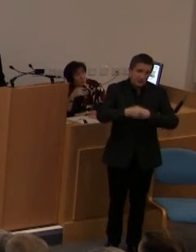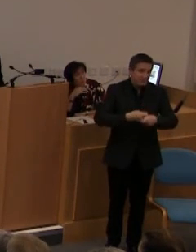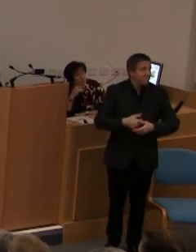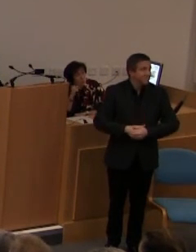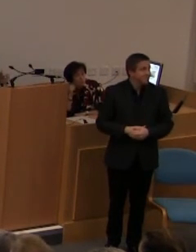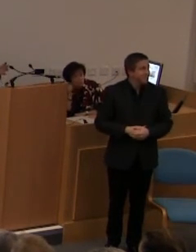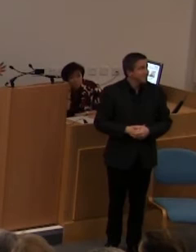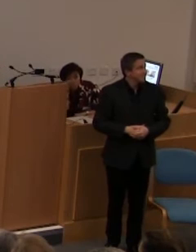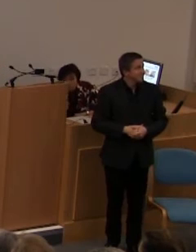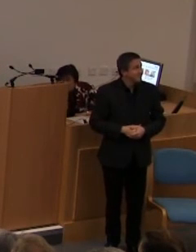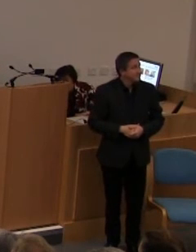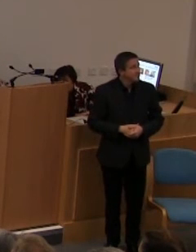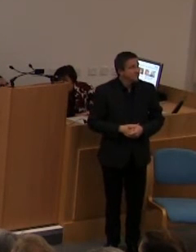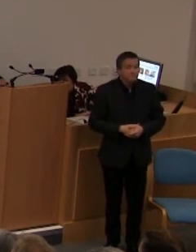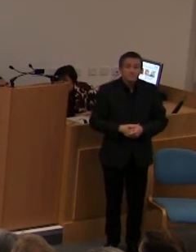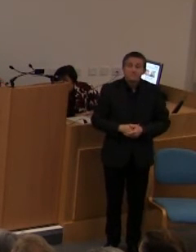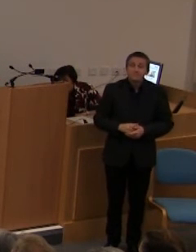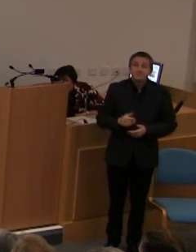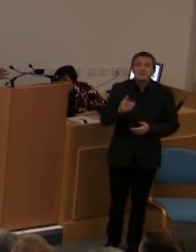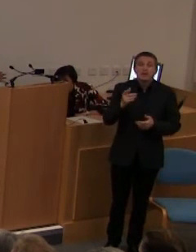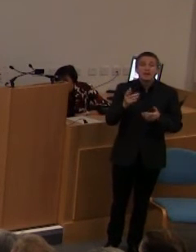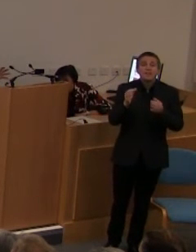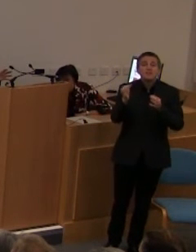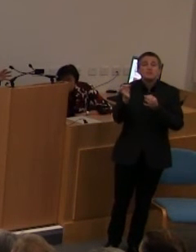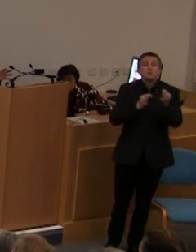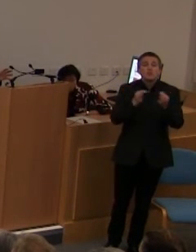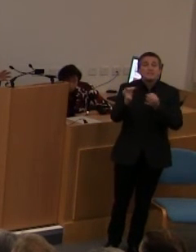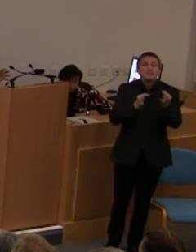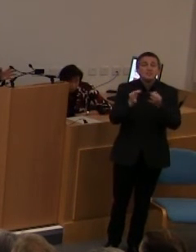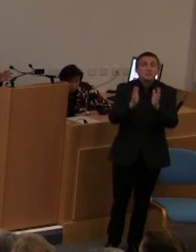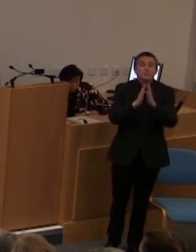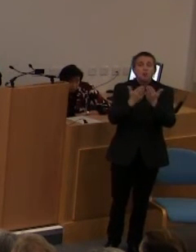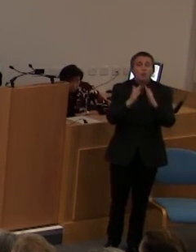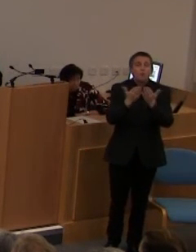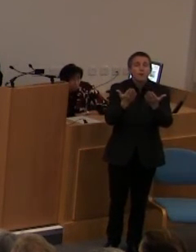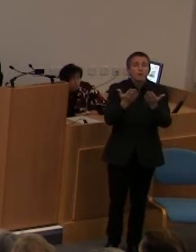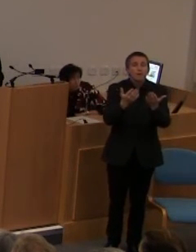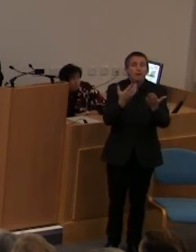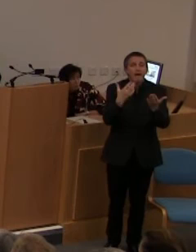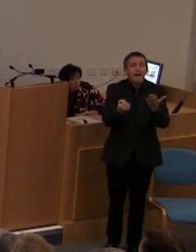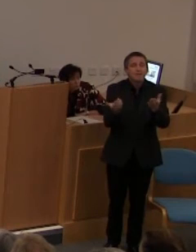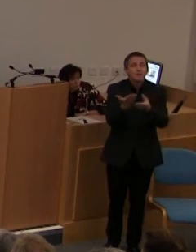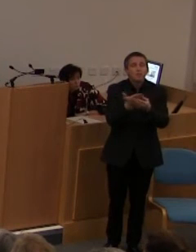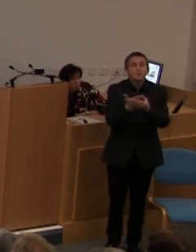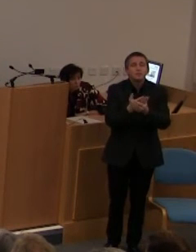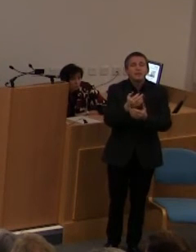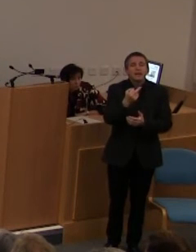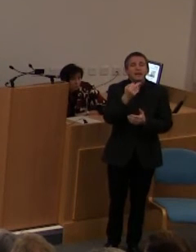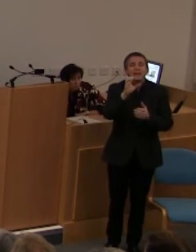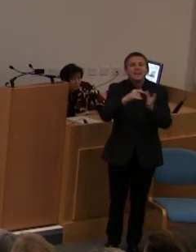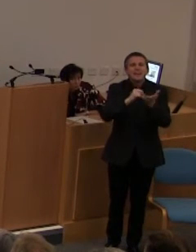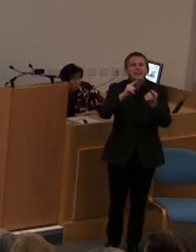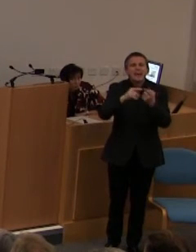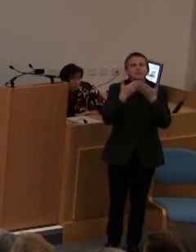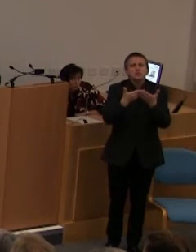Included in the strategy is a number of health, a number of case studies, and that